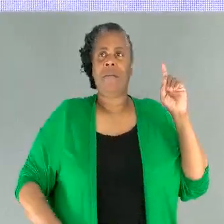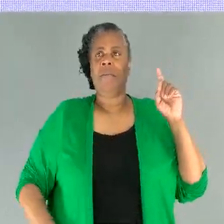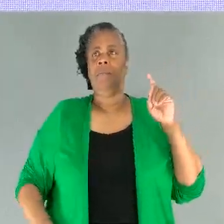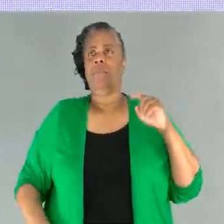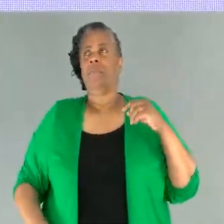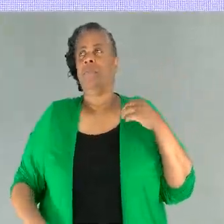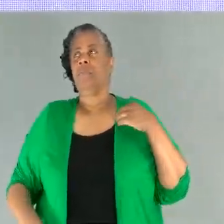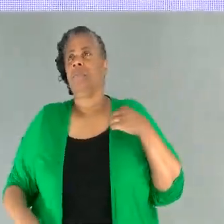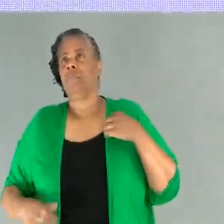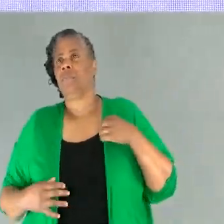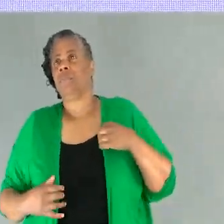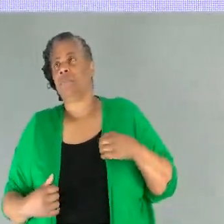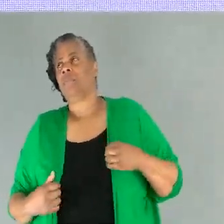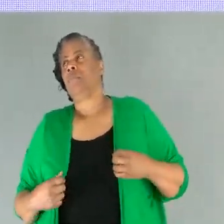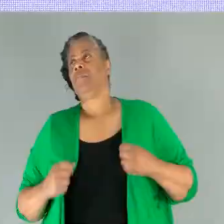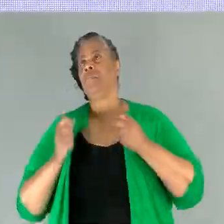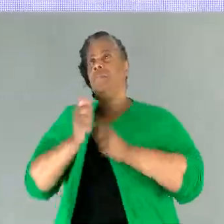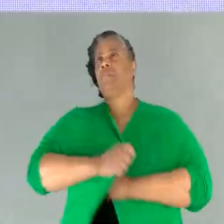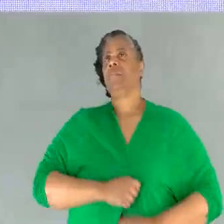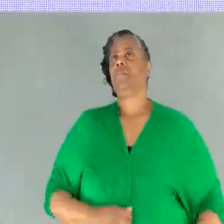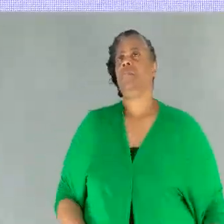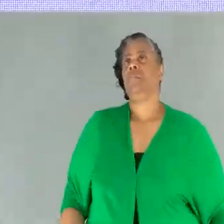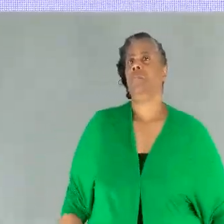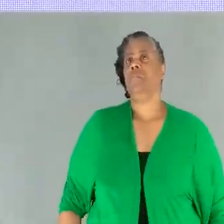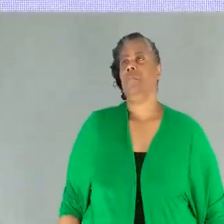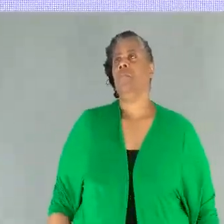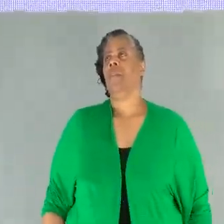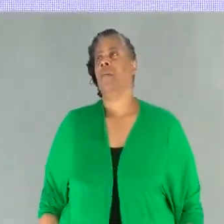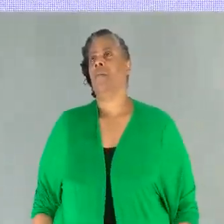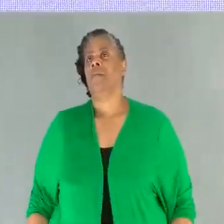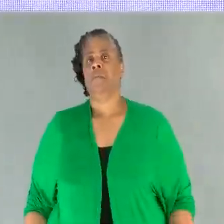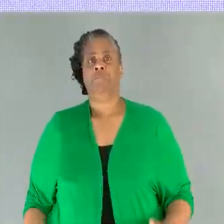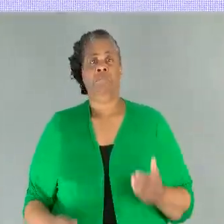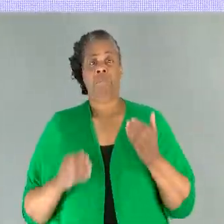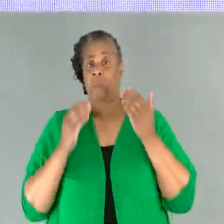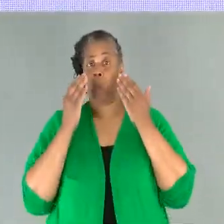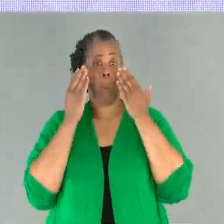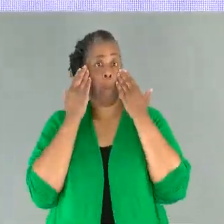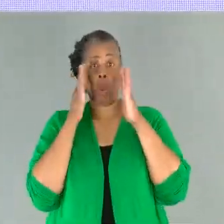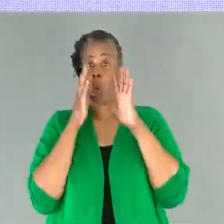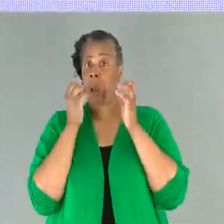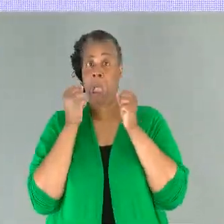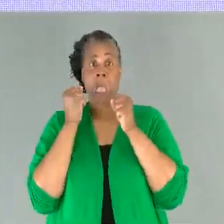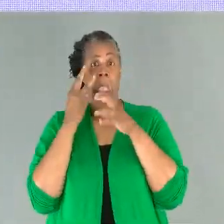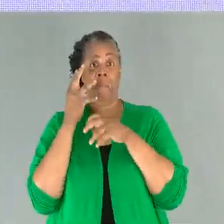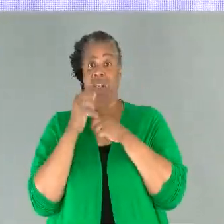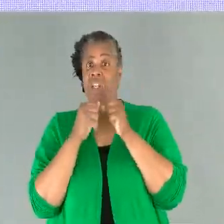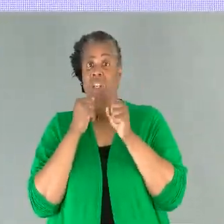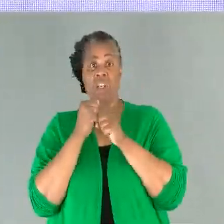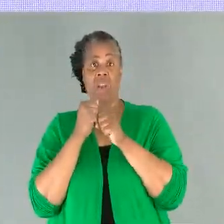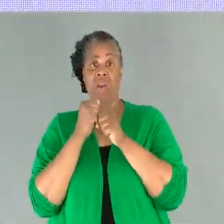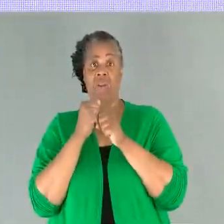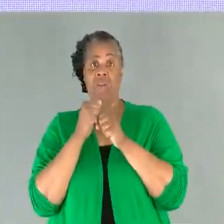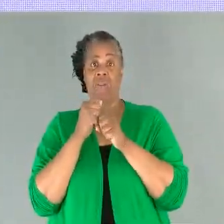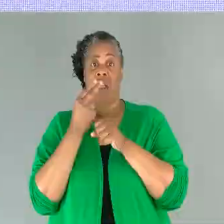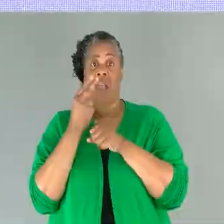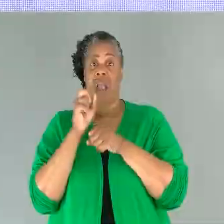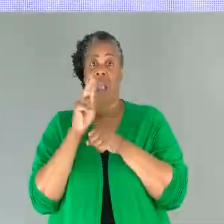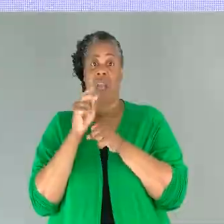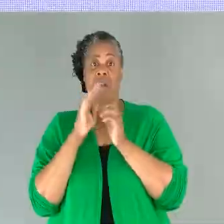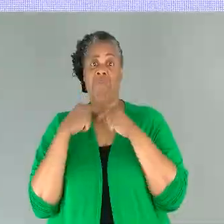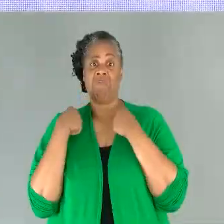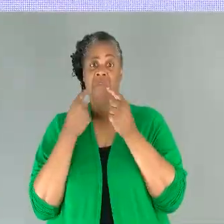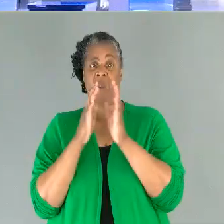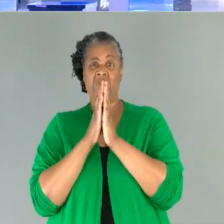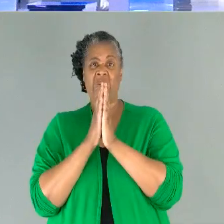And we don't know, Dad, how many years she sat in the middle seat. We don't know. All we know is